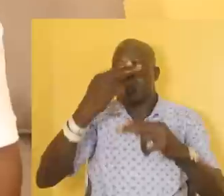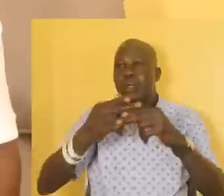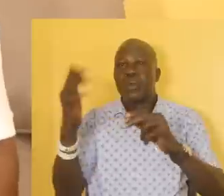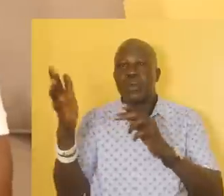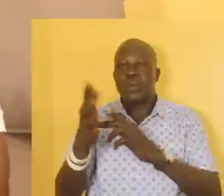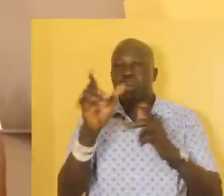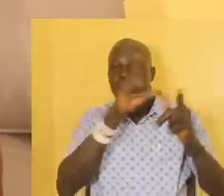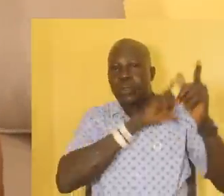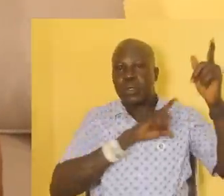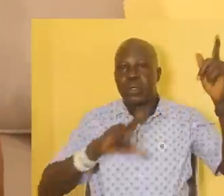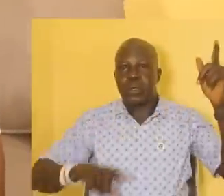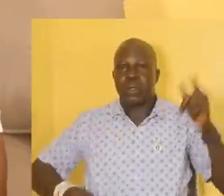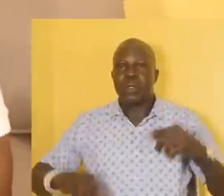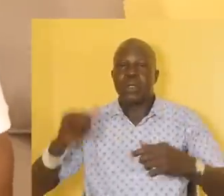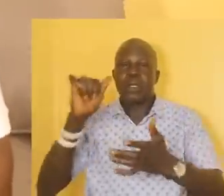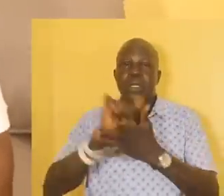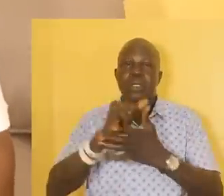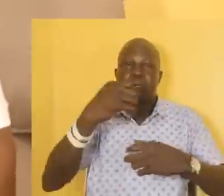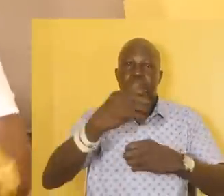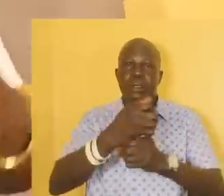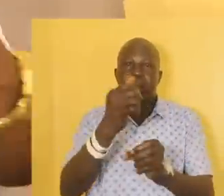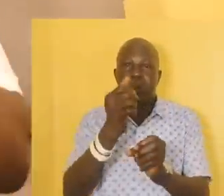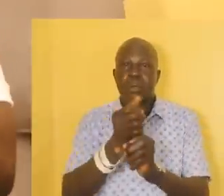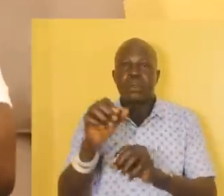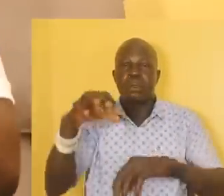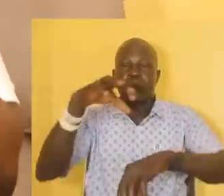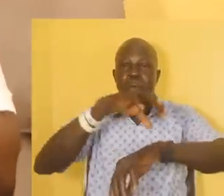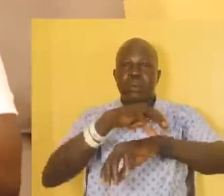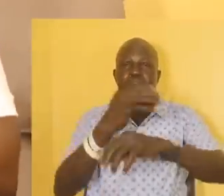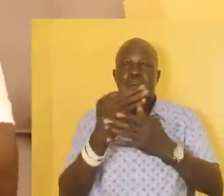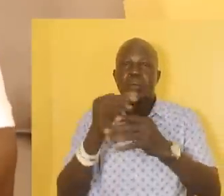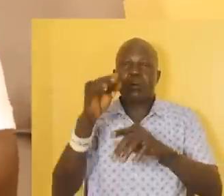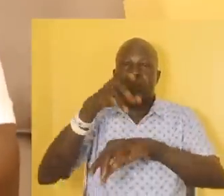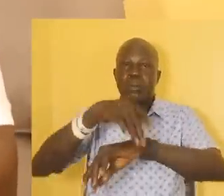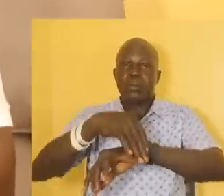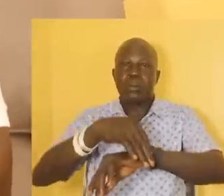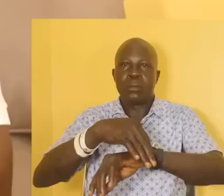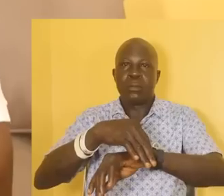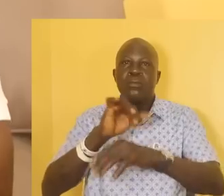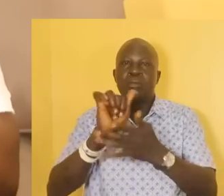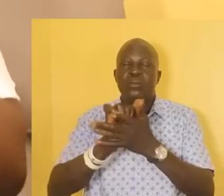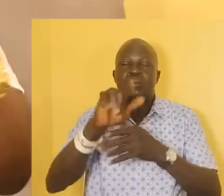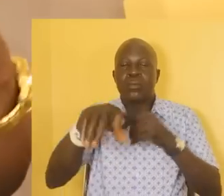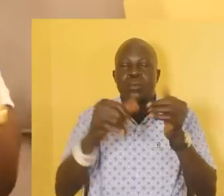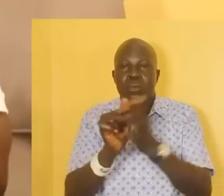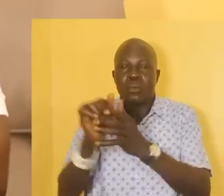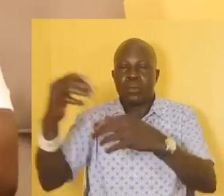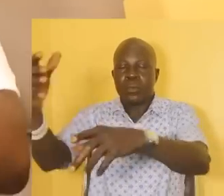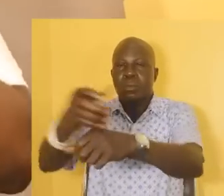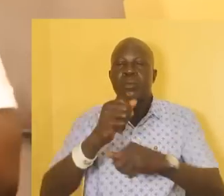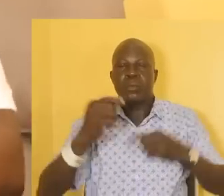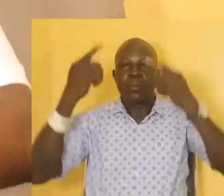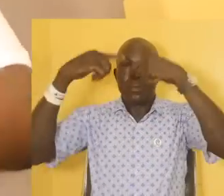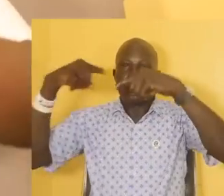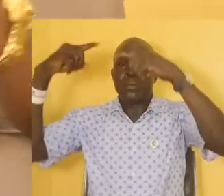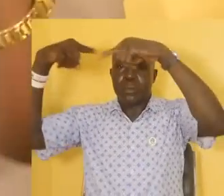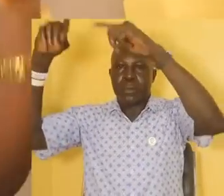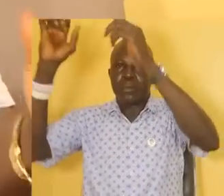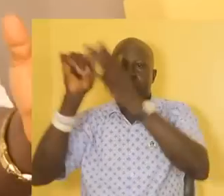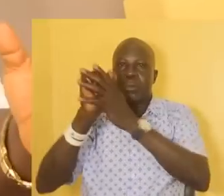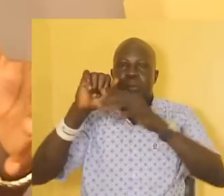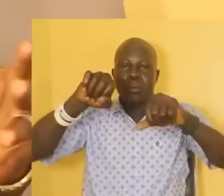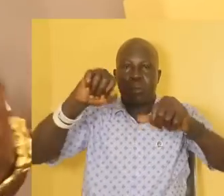name of the Lord that create the heaven and the earth, the so-called agreements of